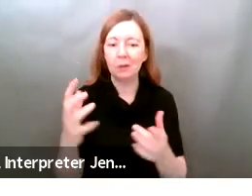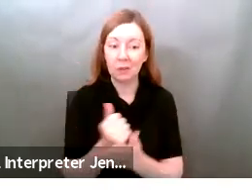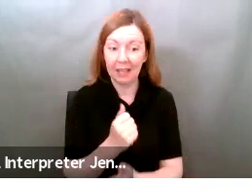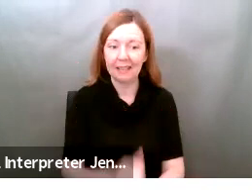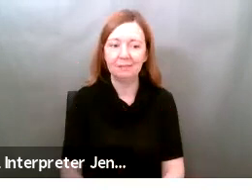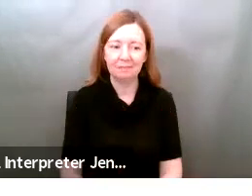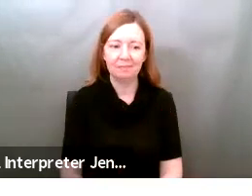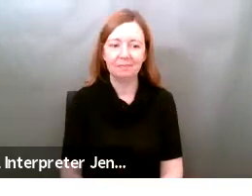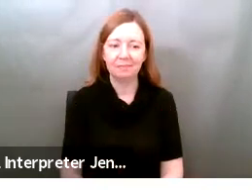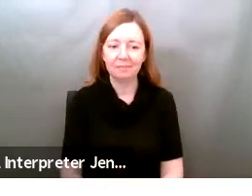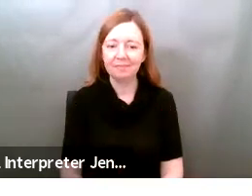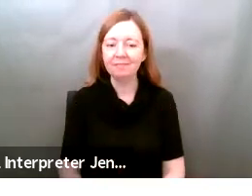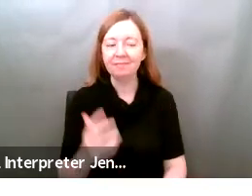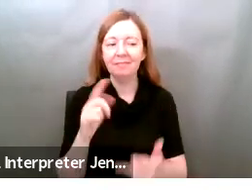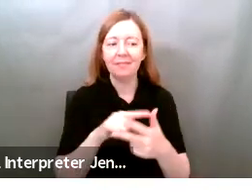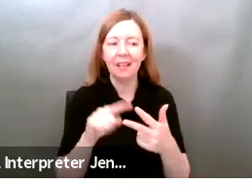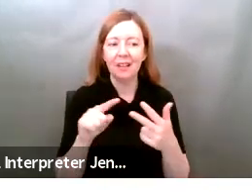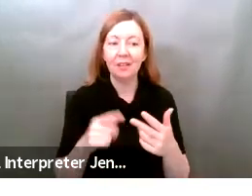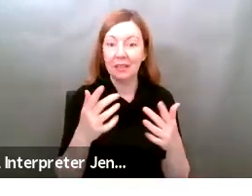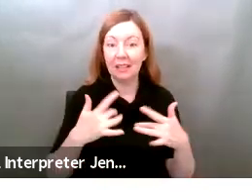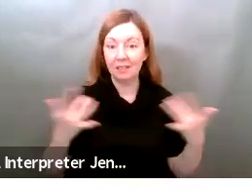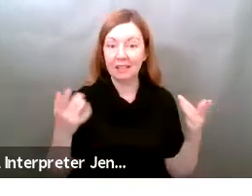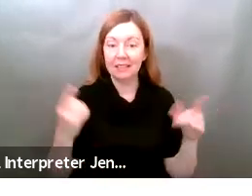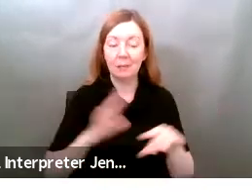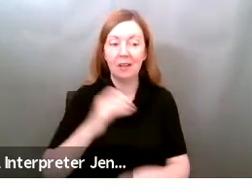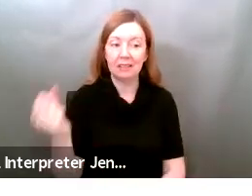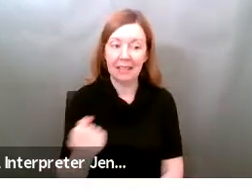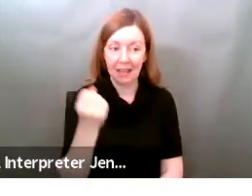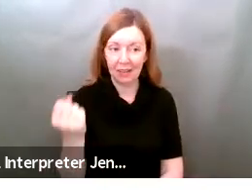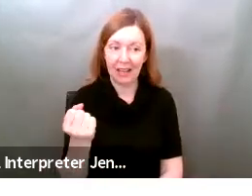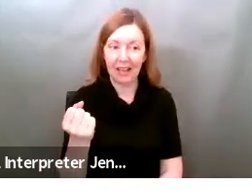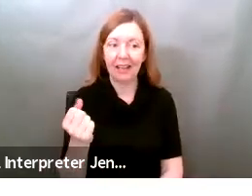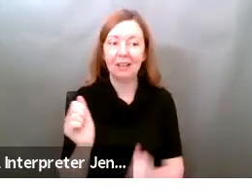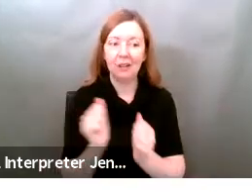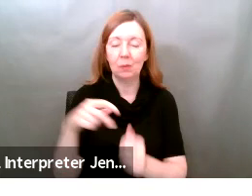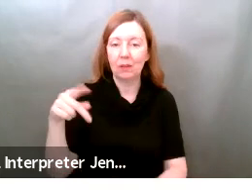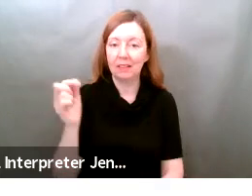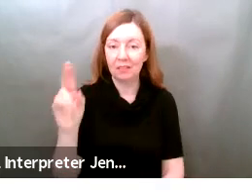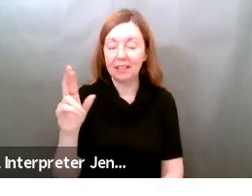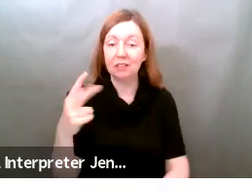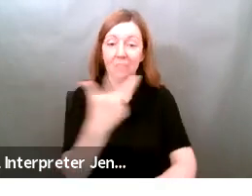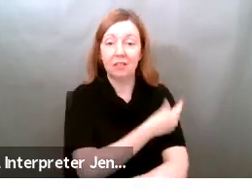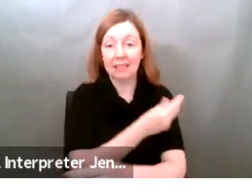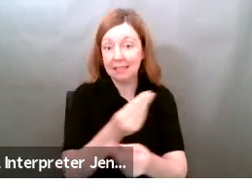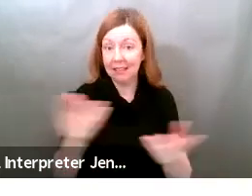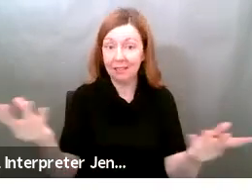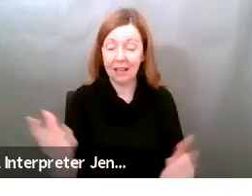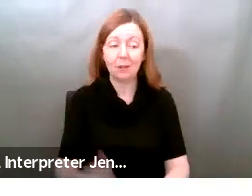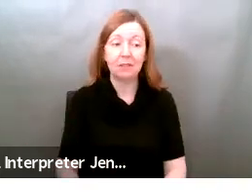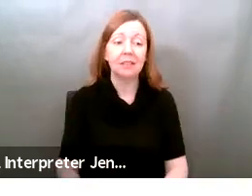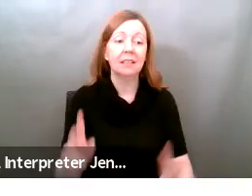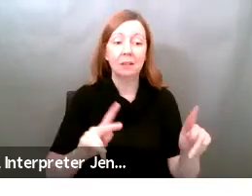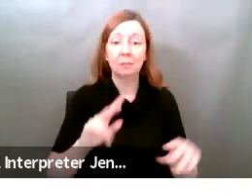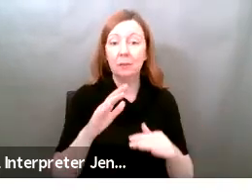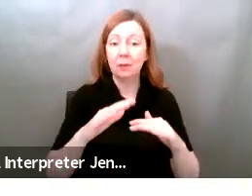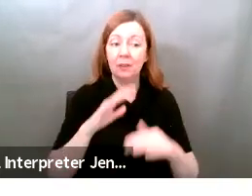So these are 3 events that are happening on Saturday, where the Pfizer vaccine will be given out. So individuals aged